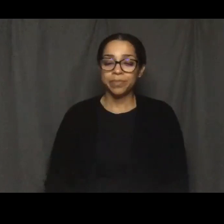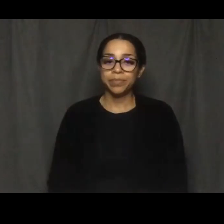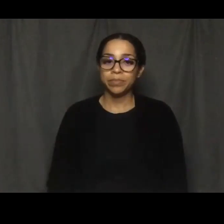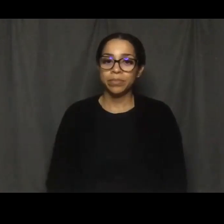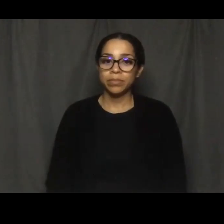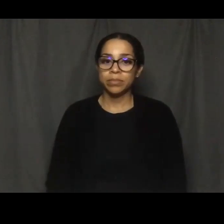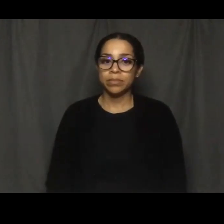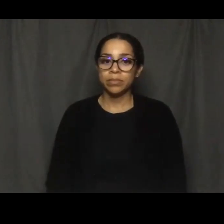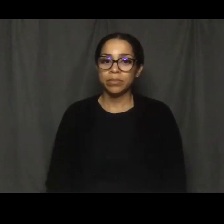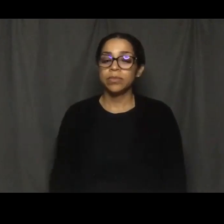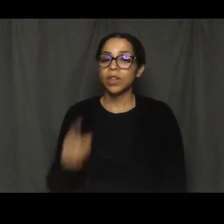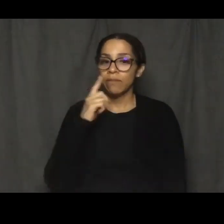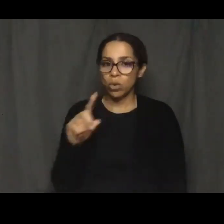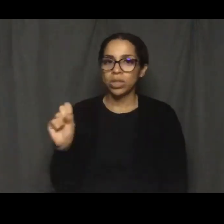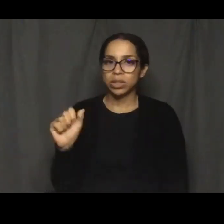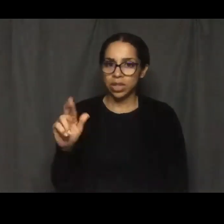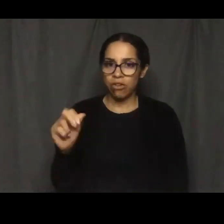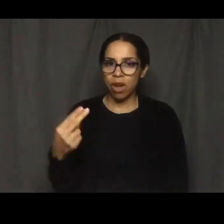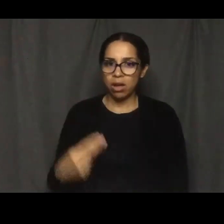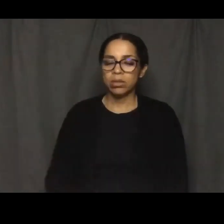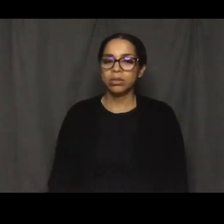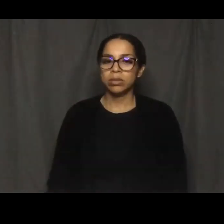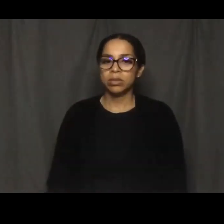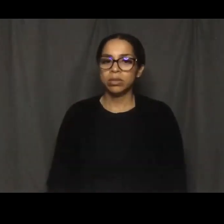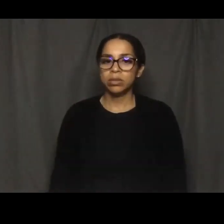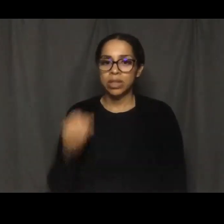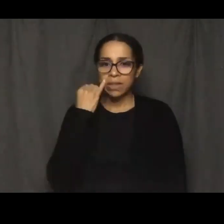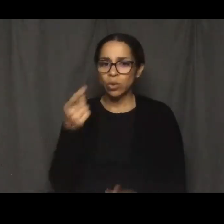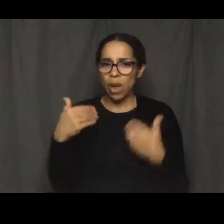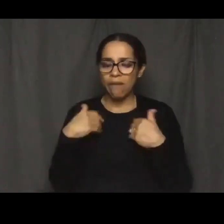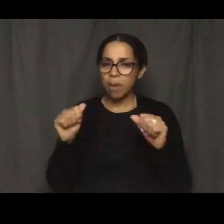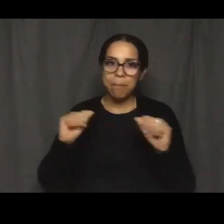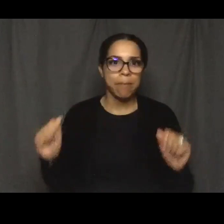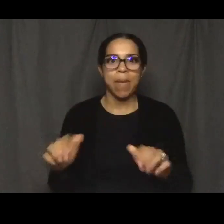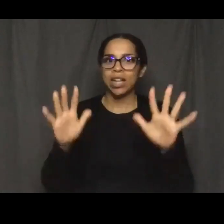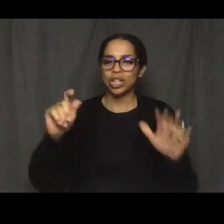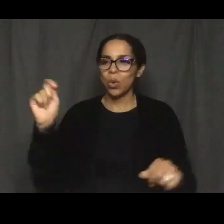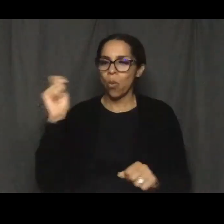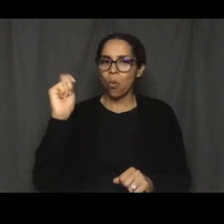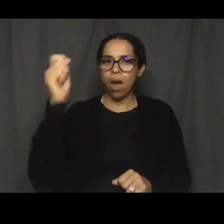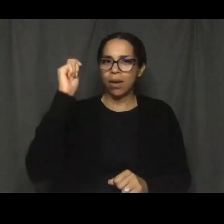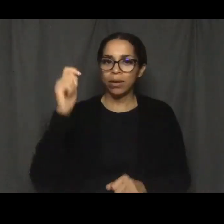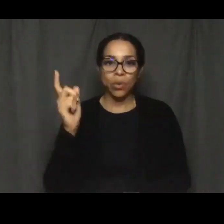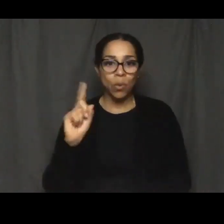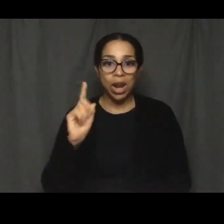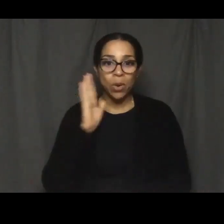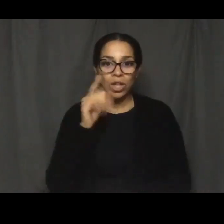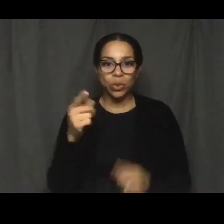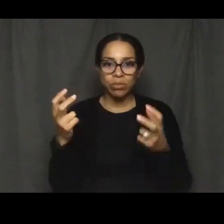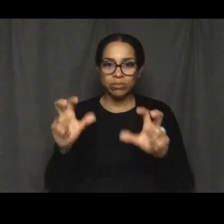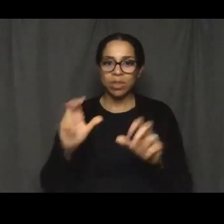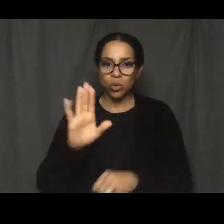Sarah for Sarah. If you had a magic wand, where would you put your energy in public health programming based on what you're